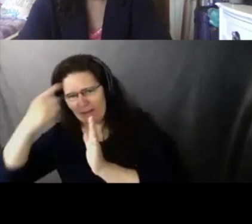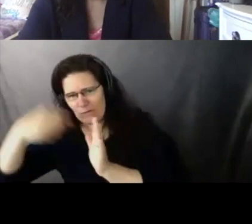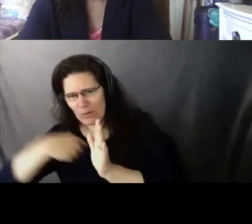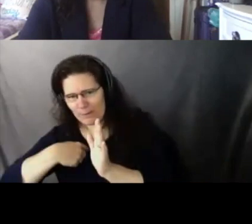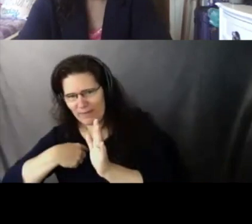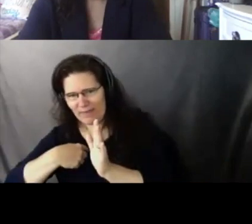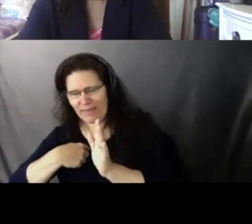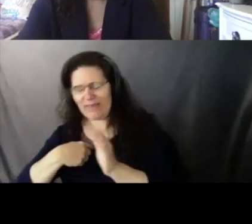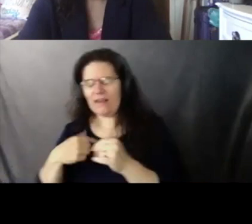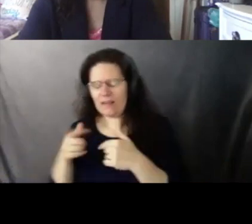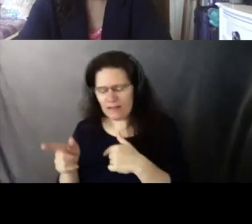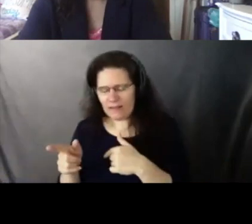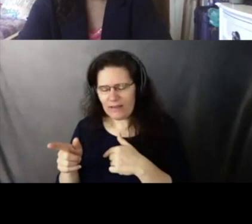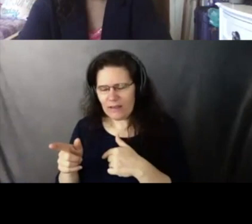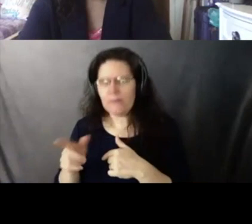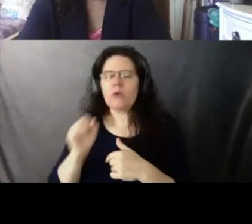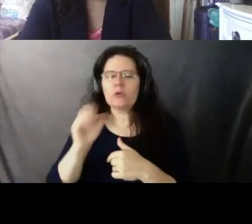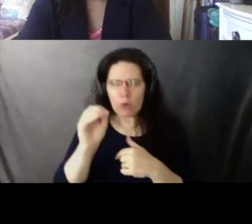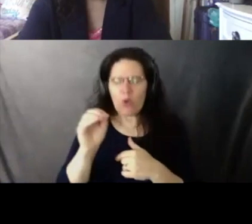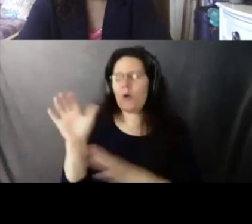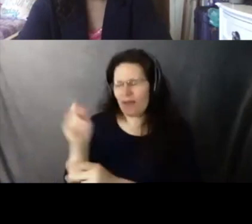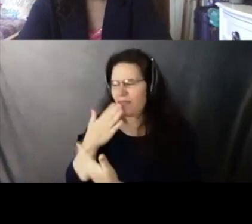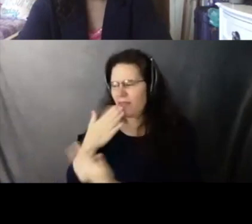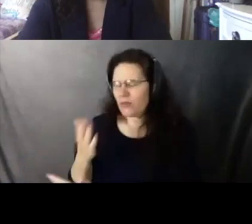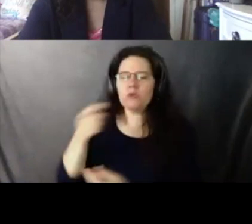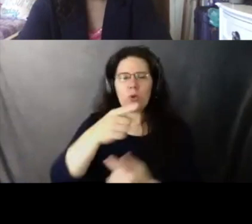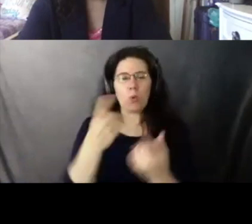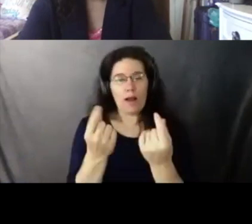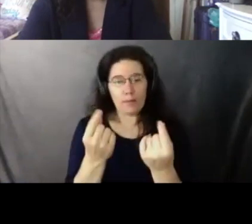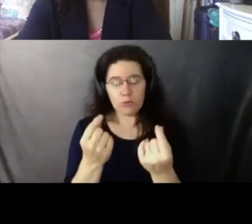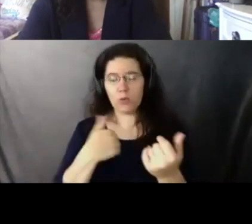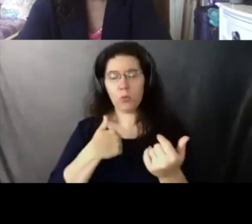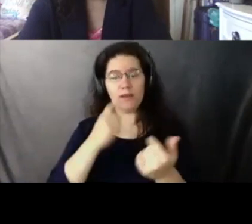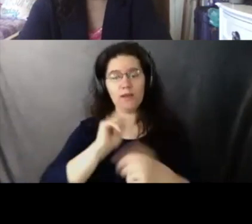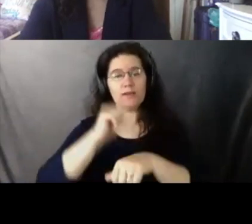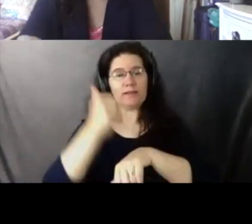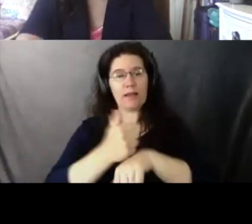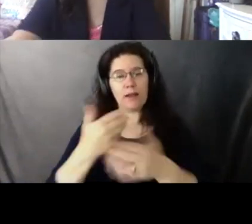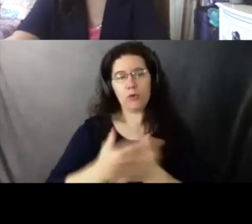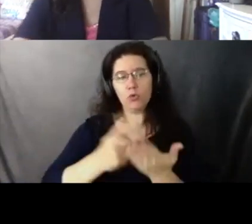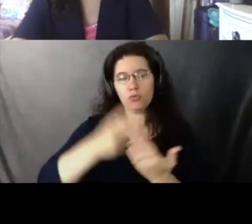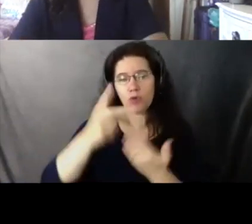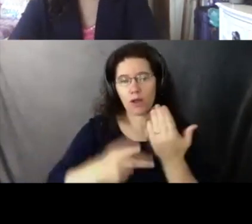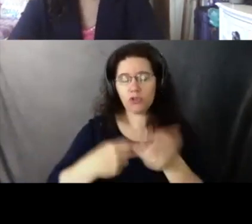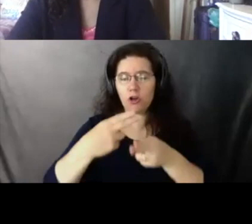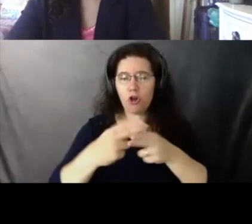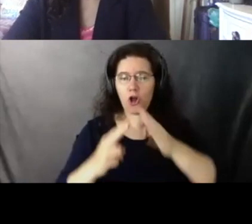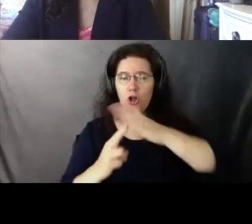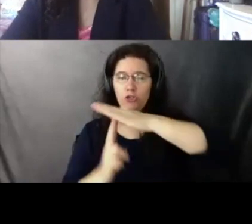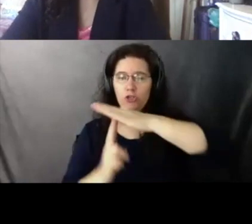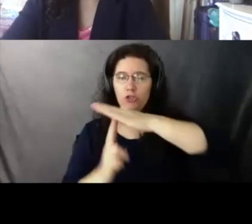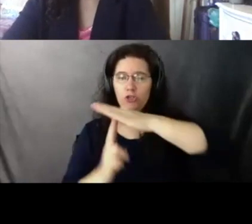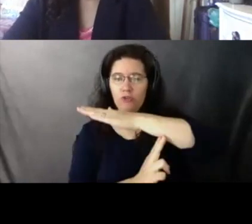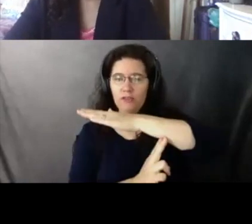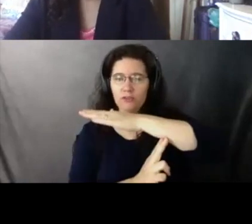is we just started a project called Bridge the Gap. It is about employment,